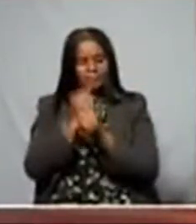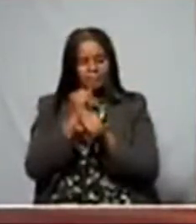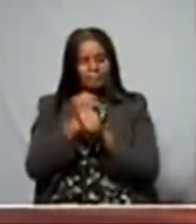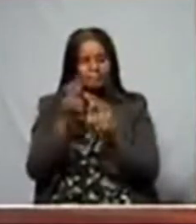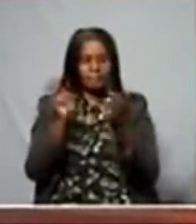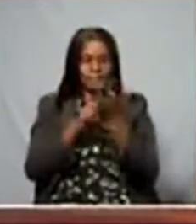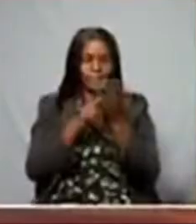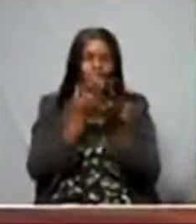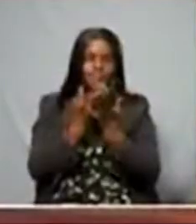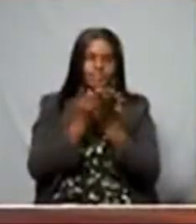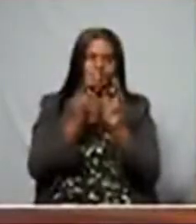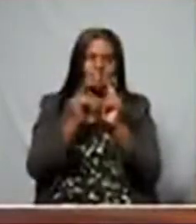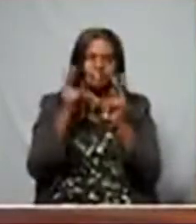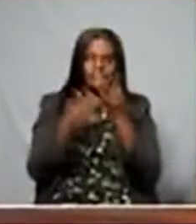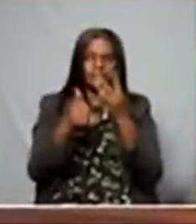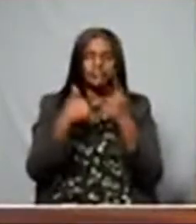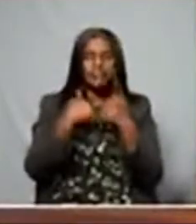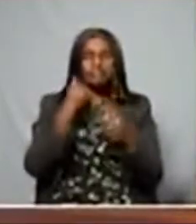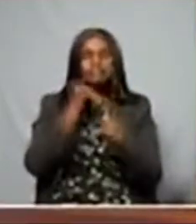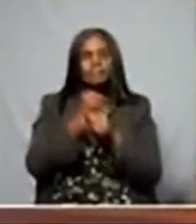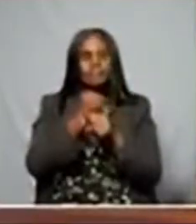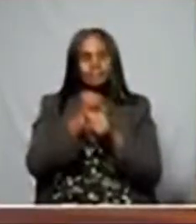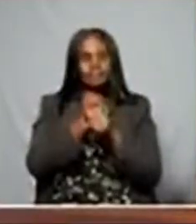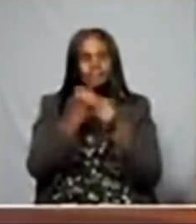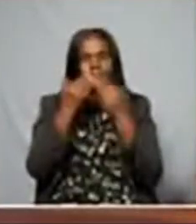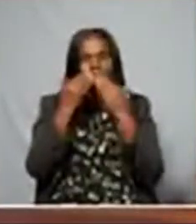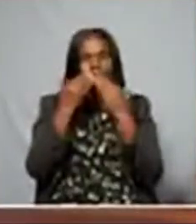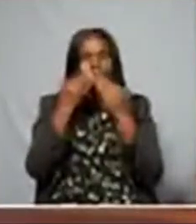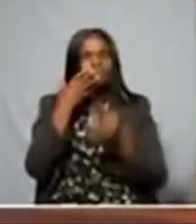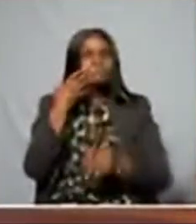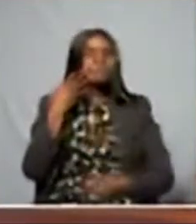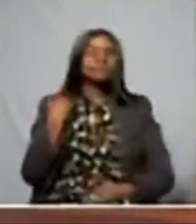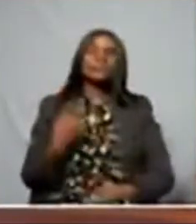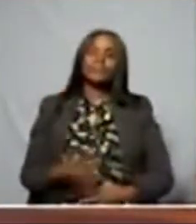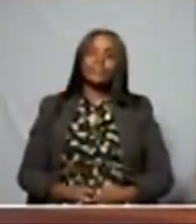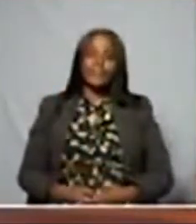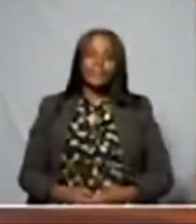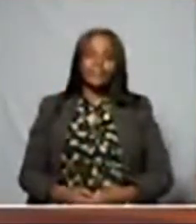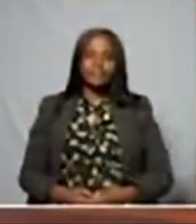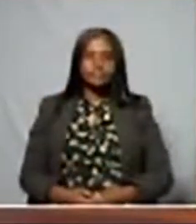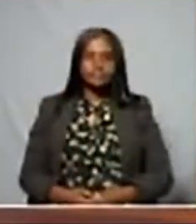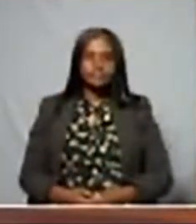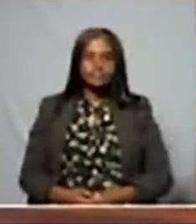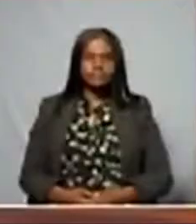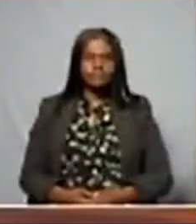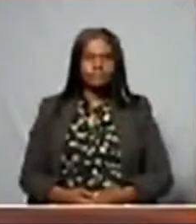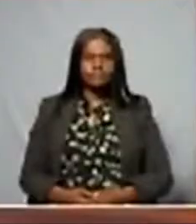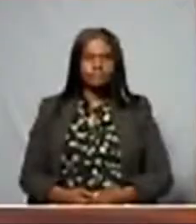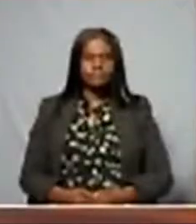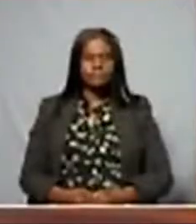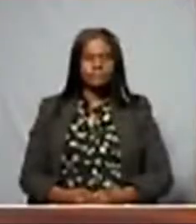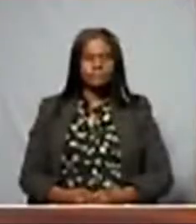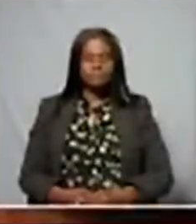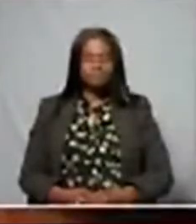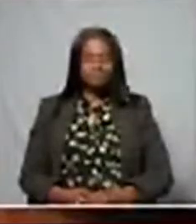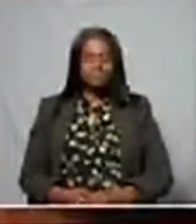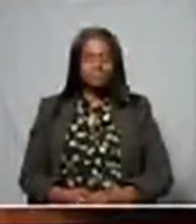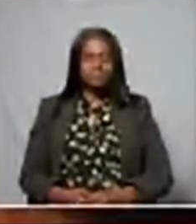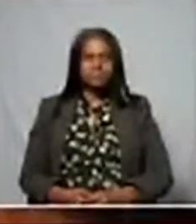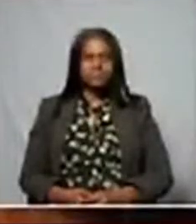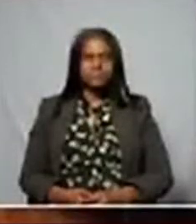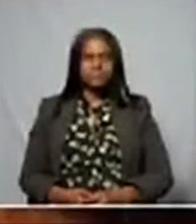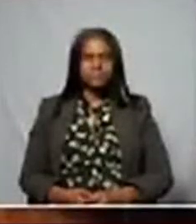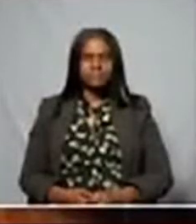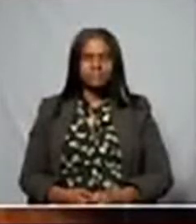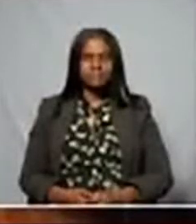retendered so that they are done. Thank you. Thank you. Honorable Mumba, are you able to come in